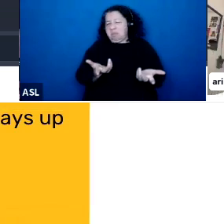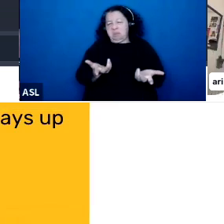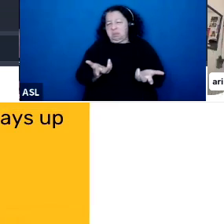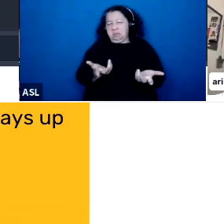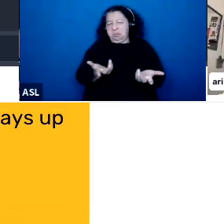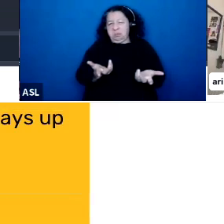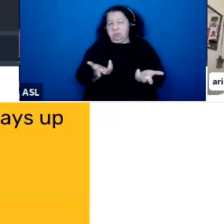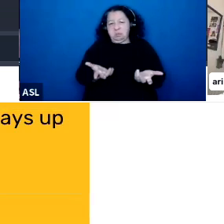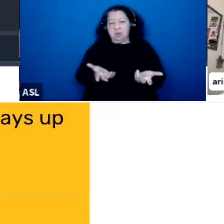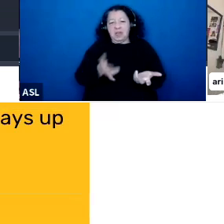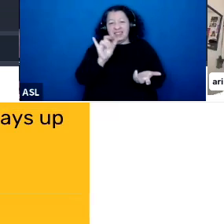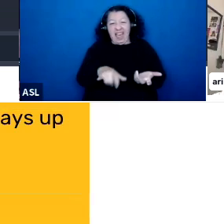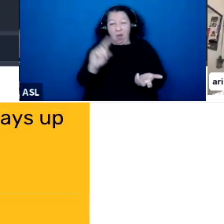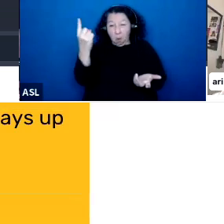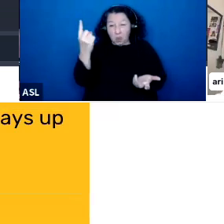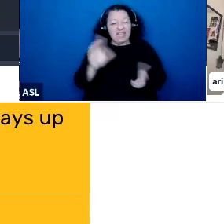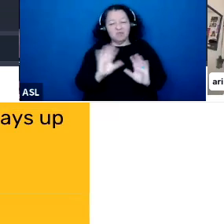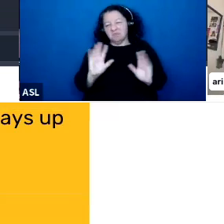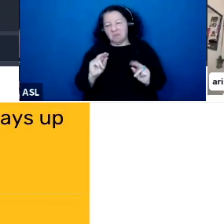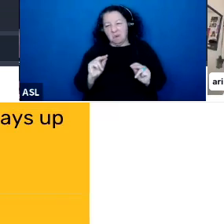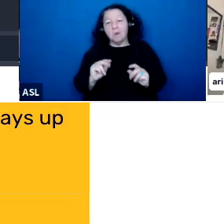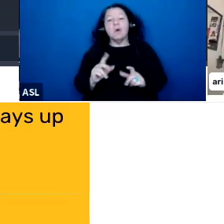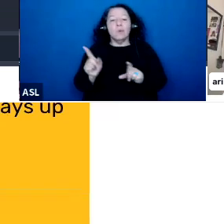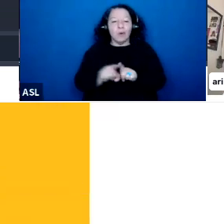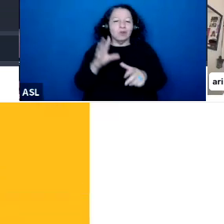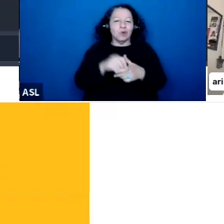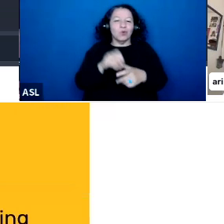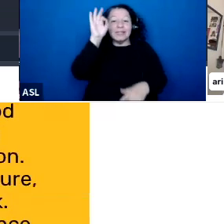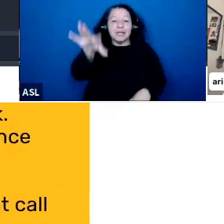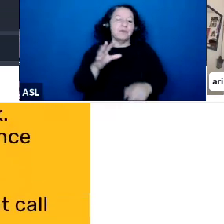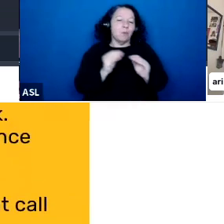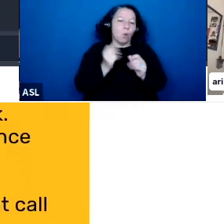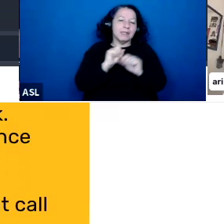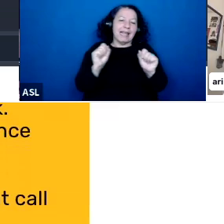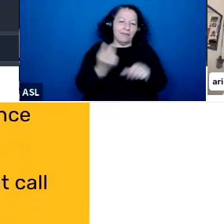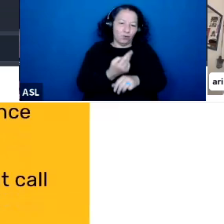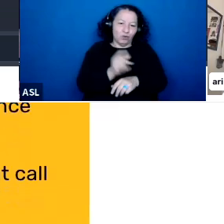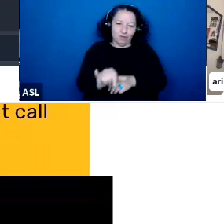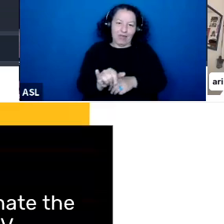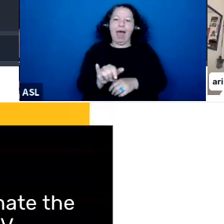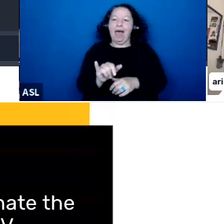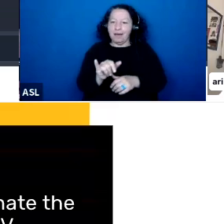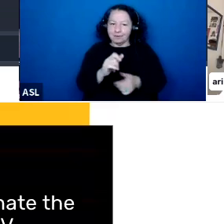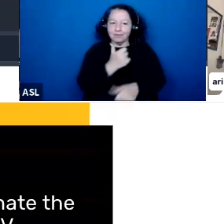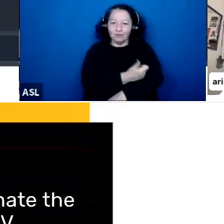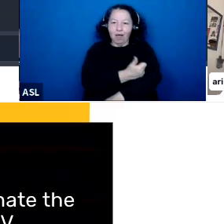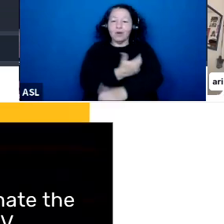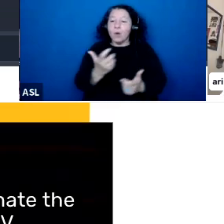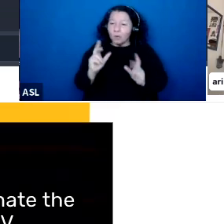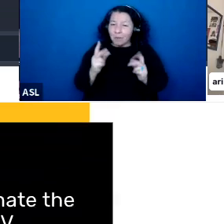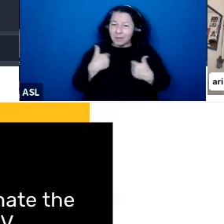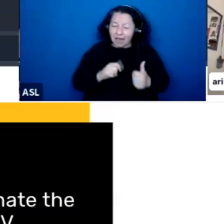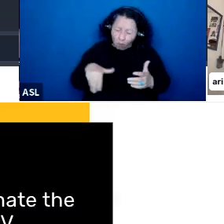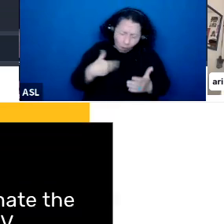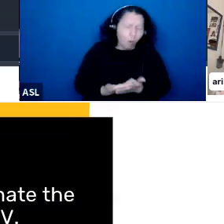highlighting. But it's never just that. We also include tips for safer use. I mean, we want